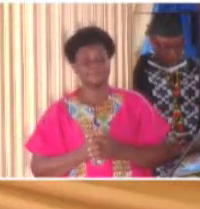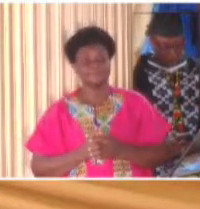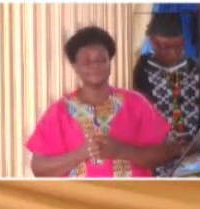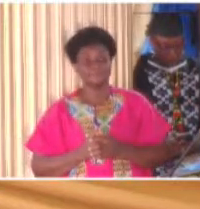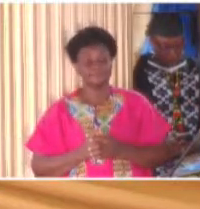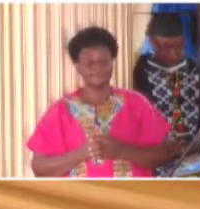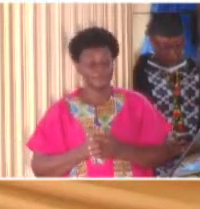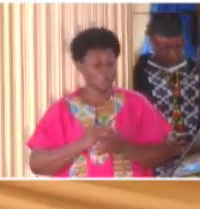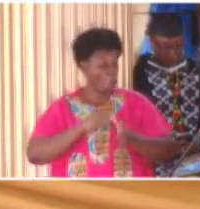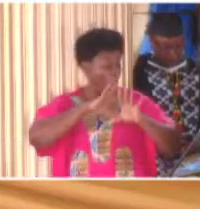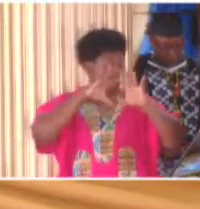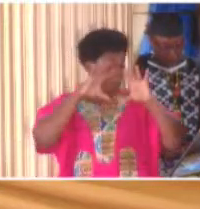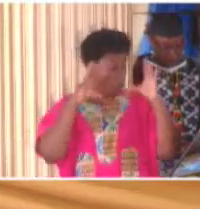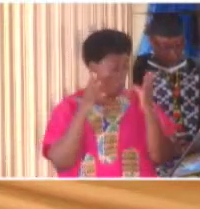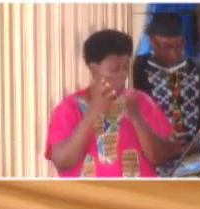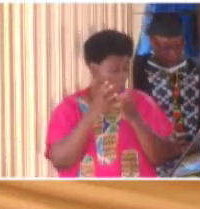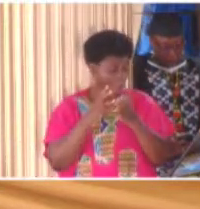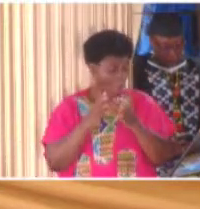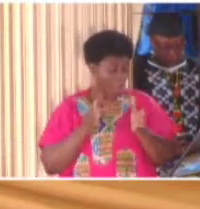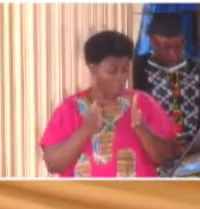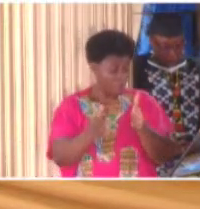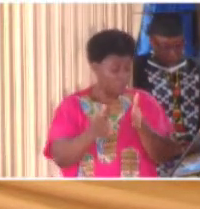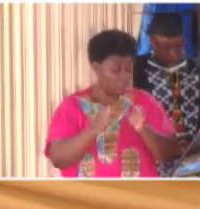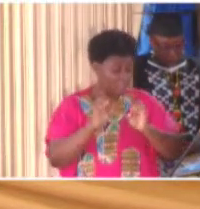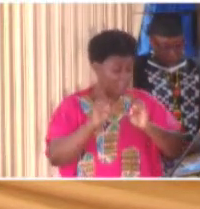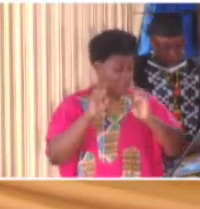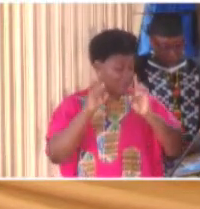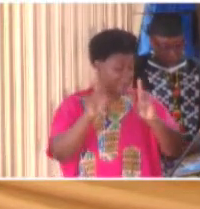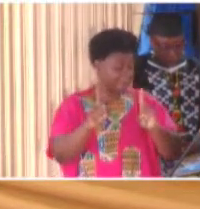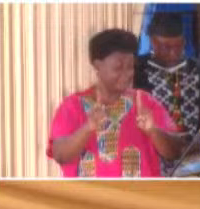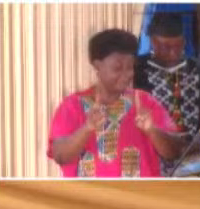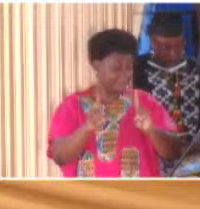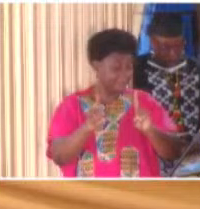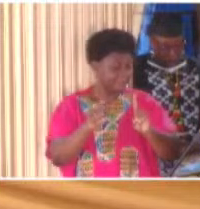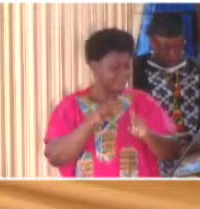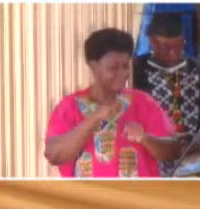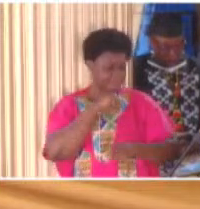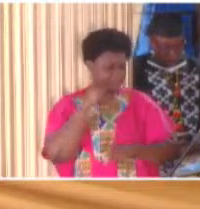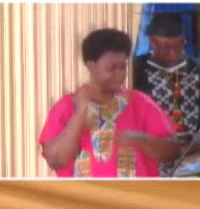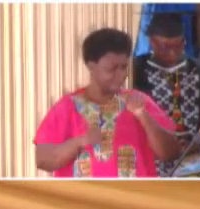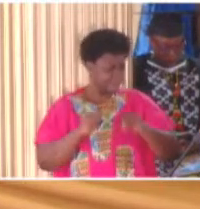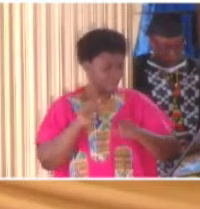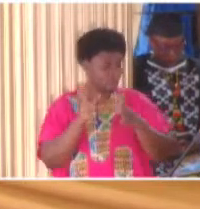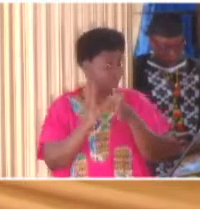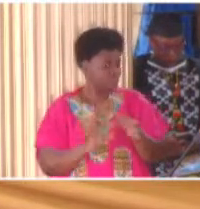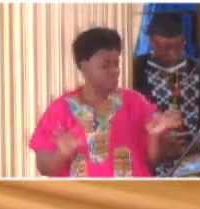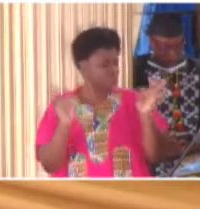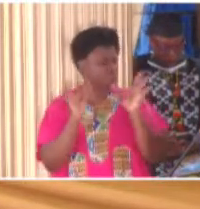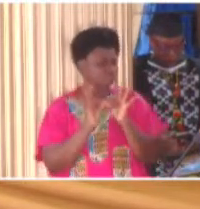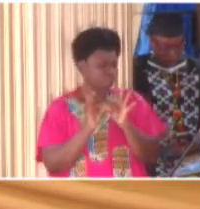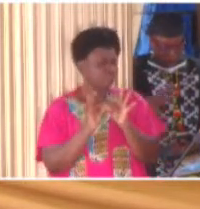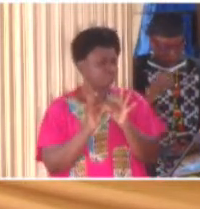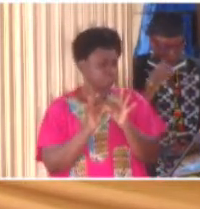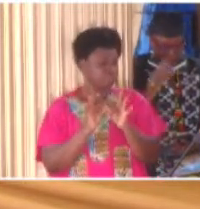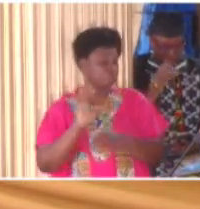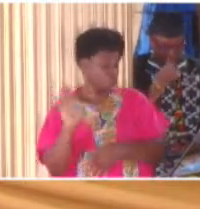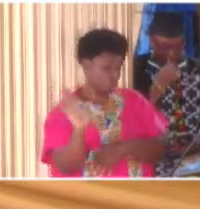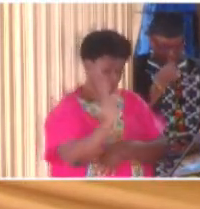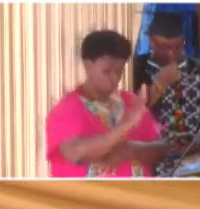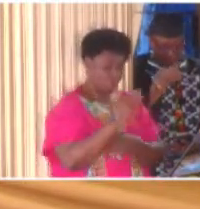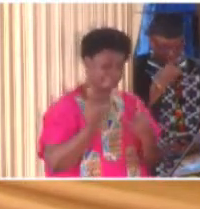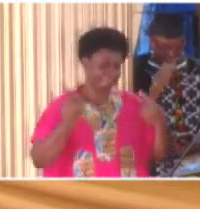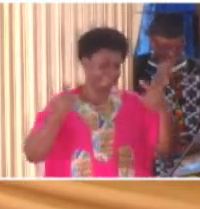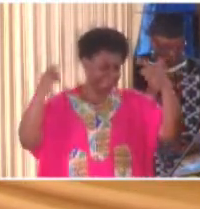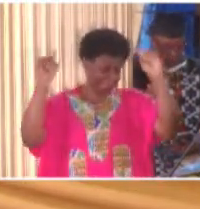A holistic approach to education undoubtedly is essential for your